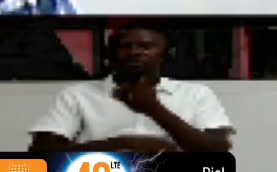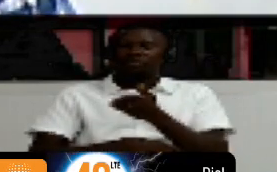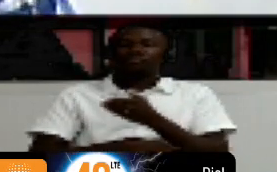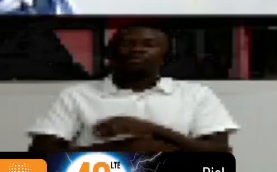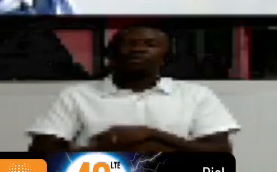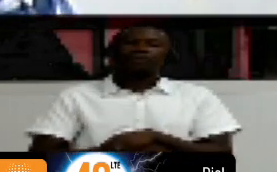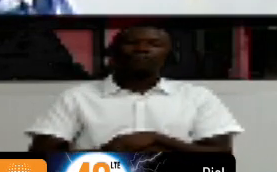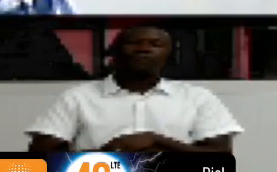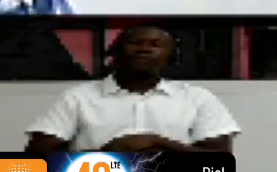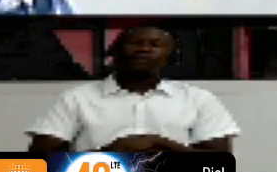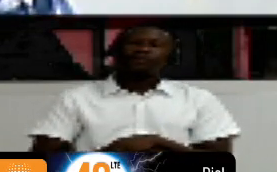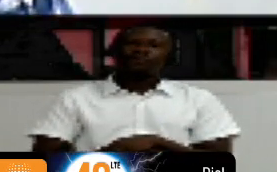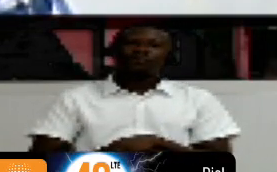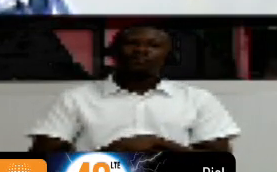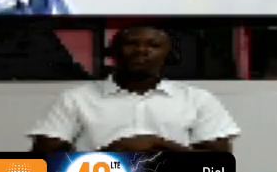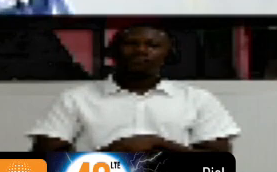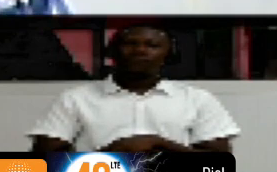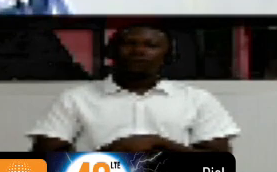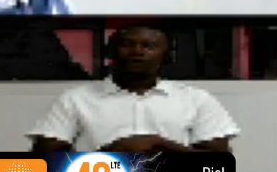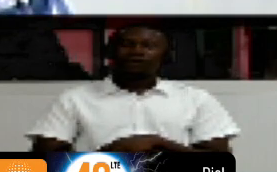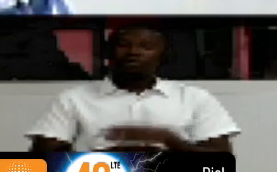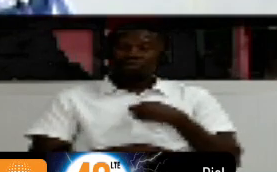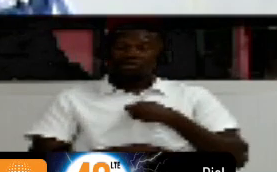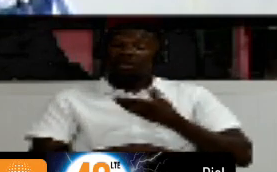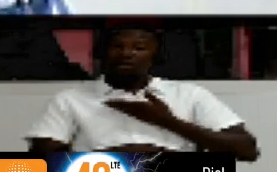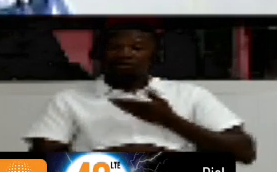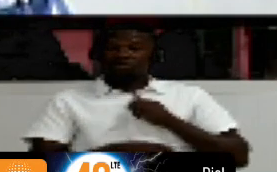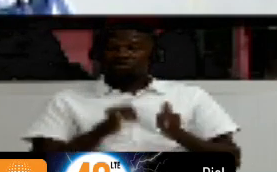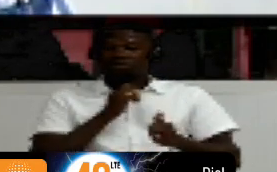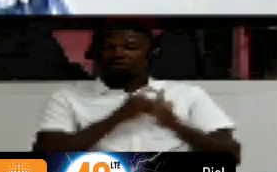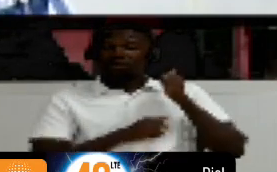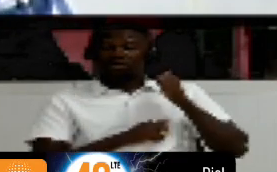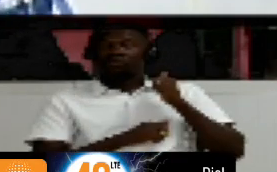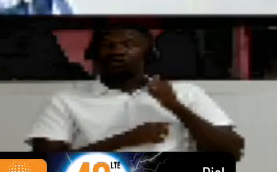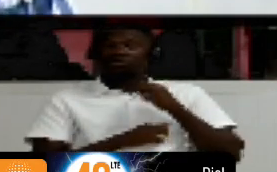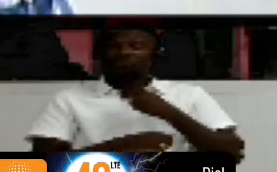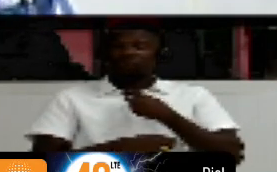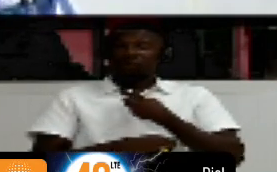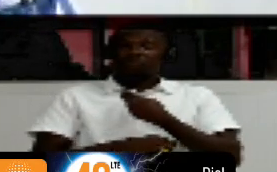And then I have to go back to the theater